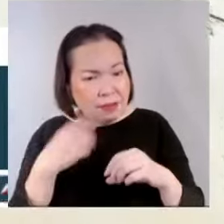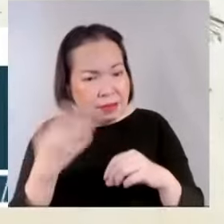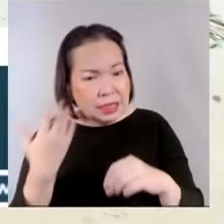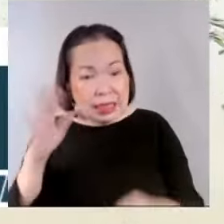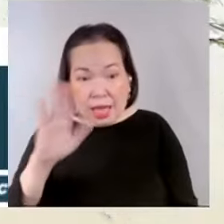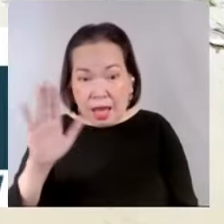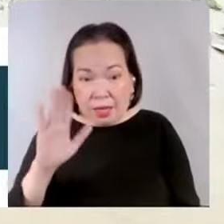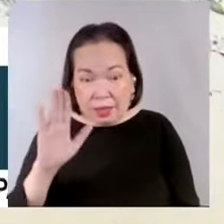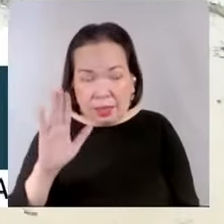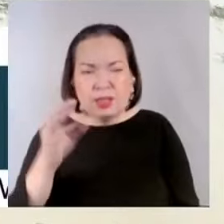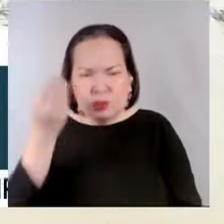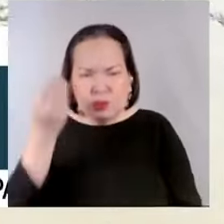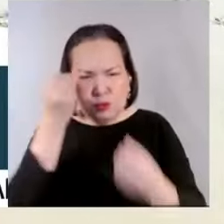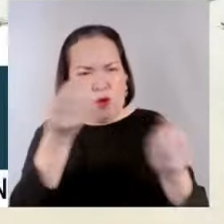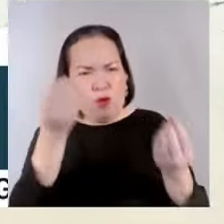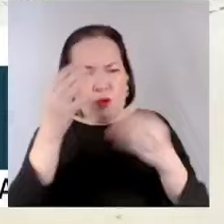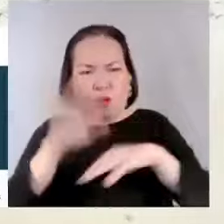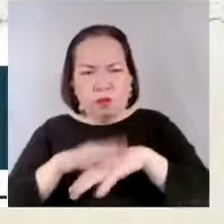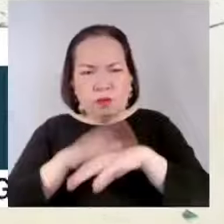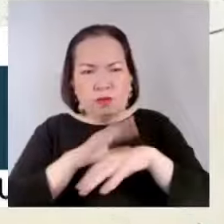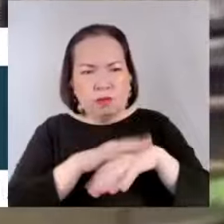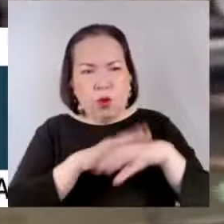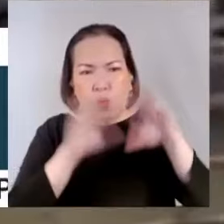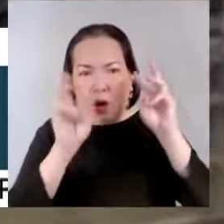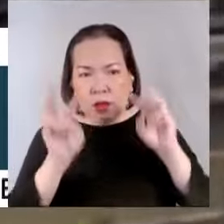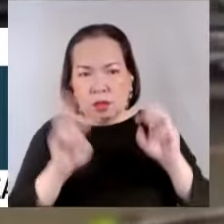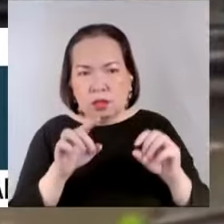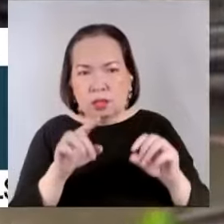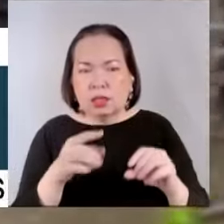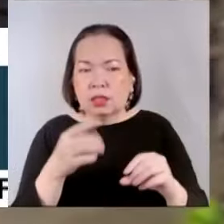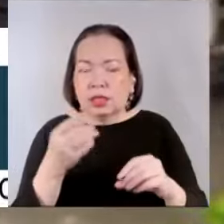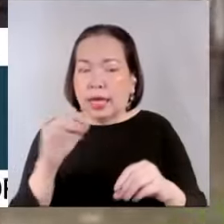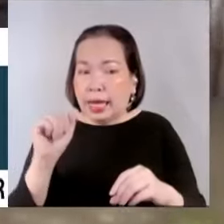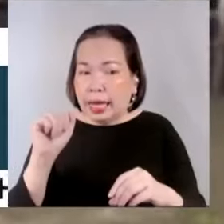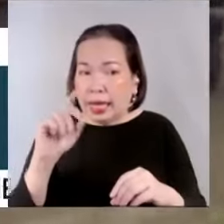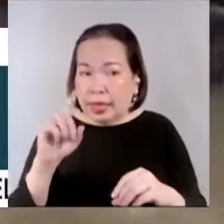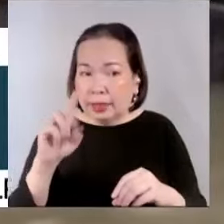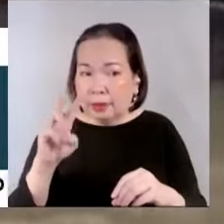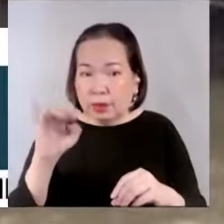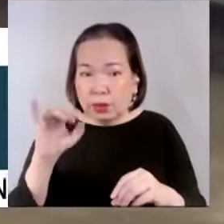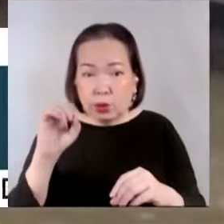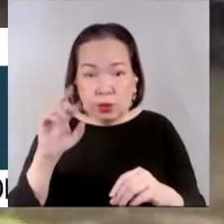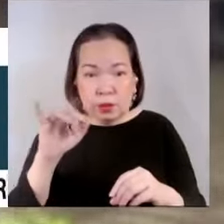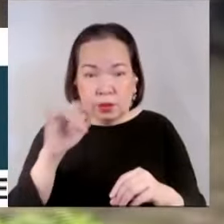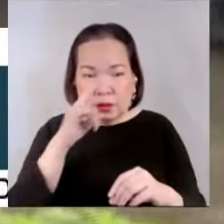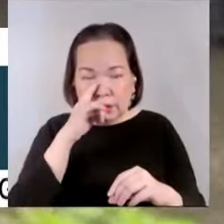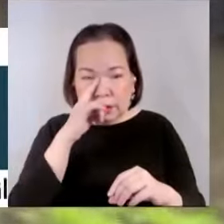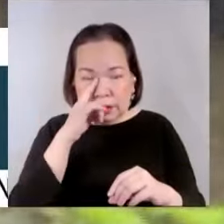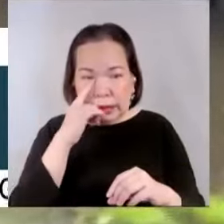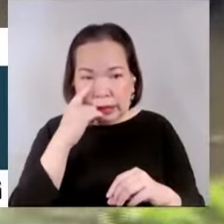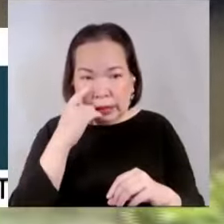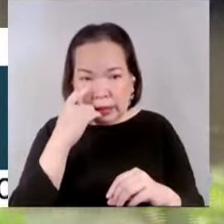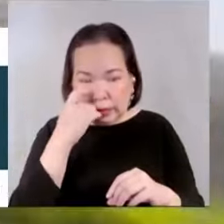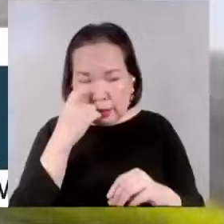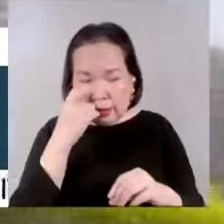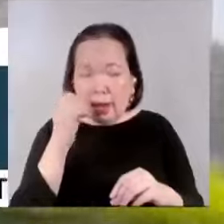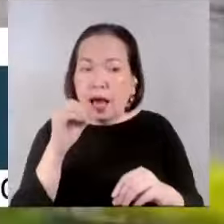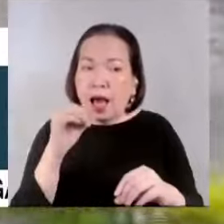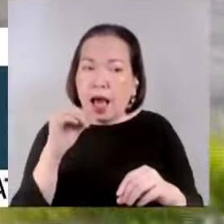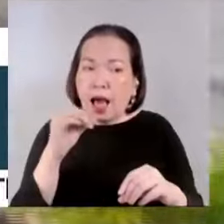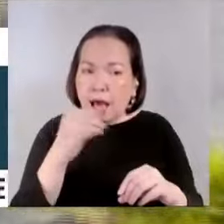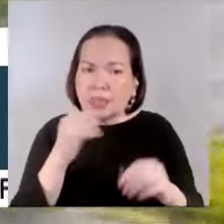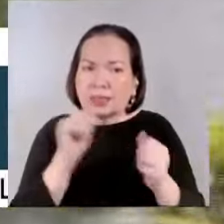weather advisories, and in that weather advisory, we have a three-day outlook, and Metro Manila is